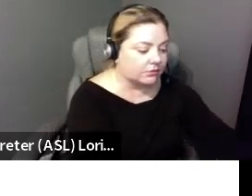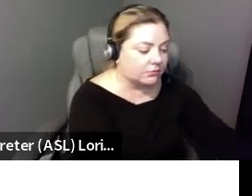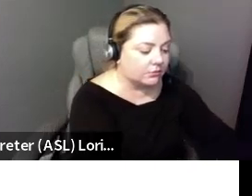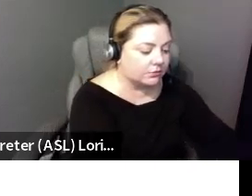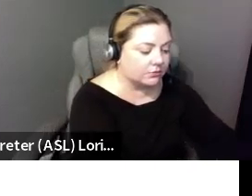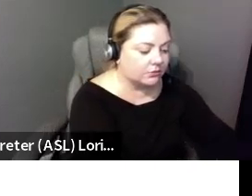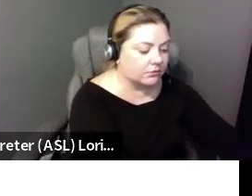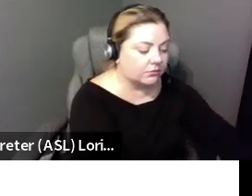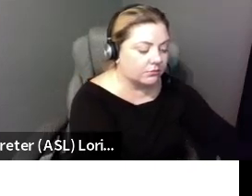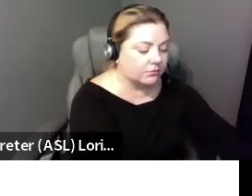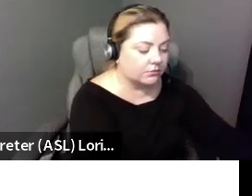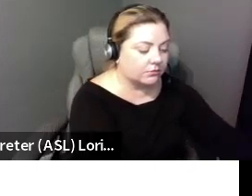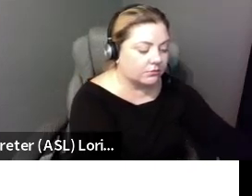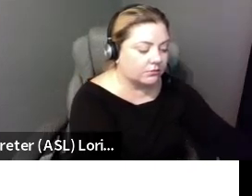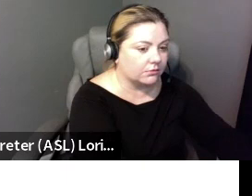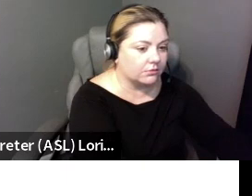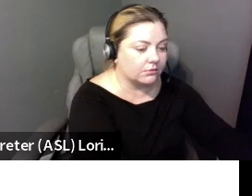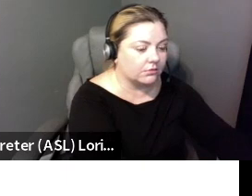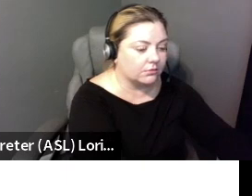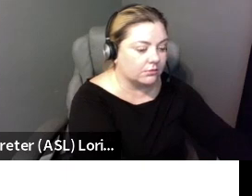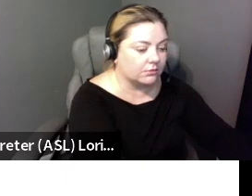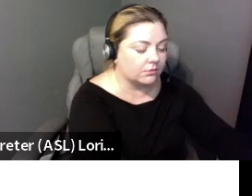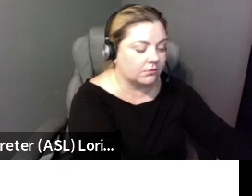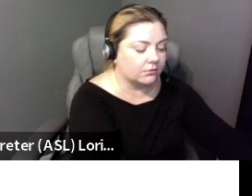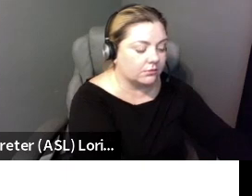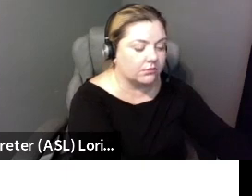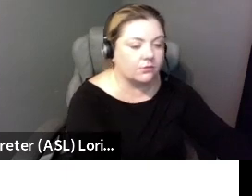The best way to know if you have a good story,